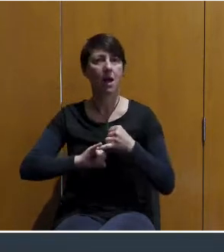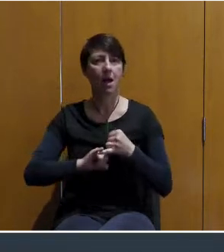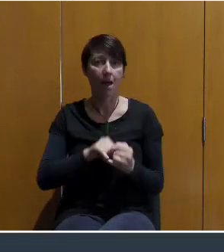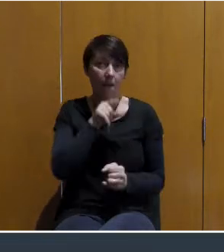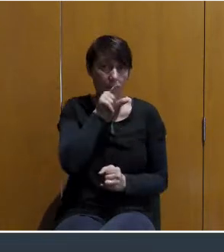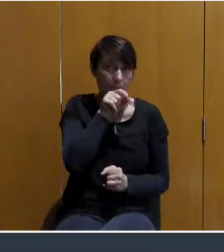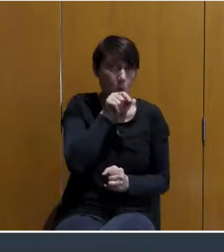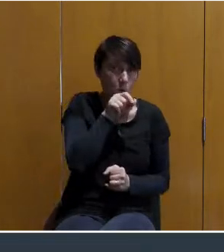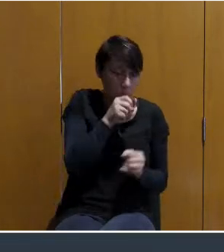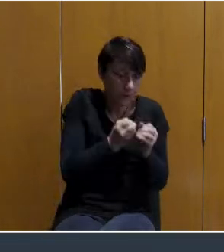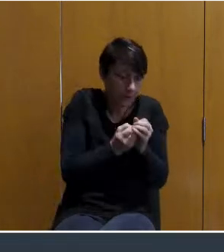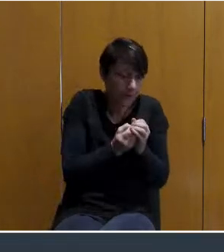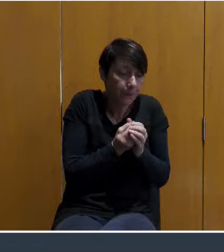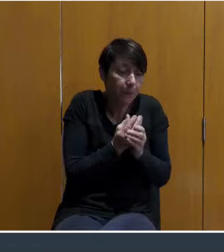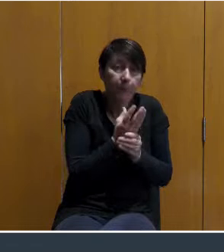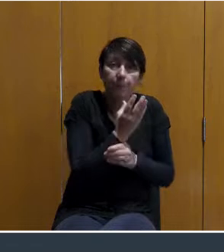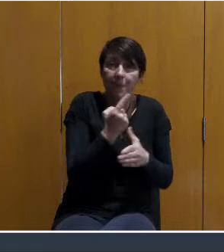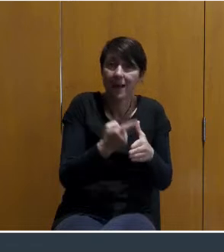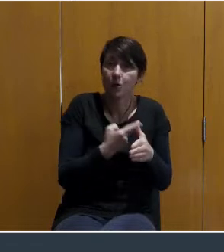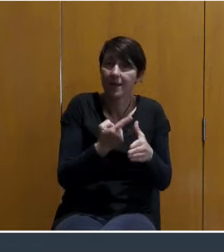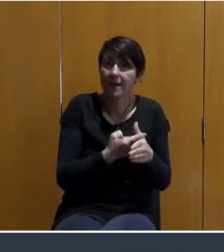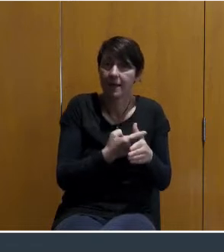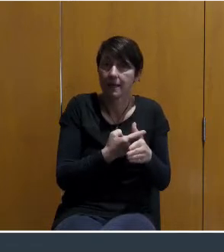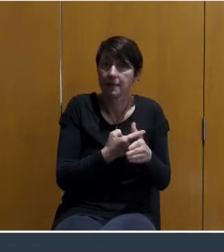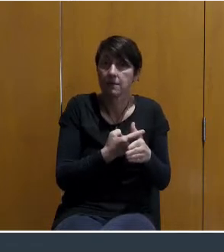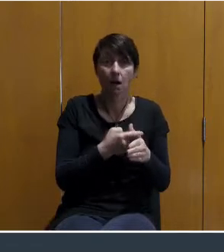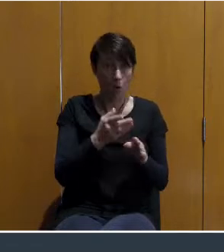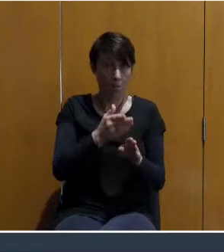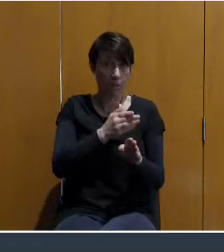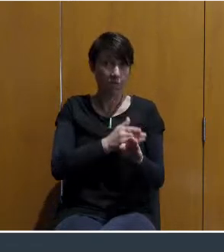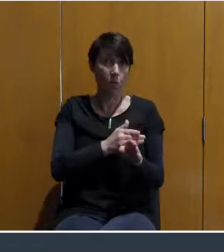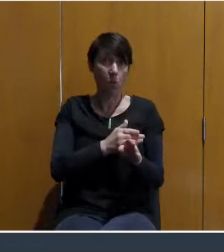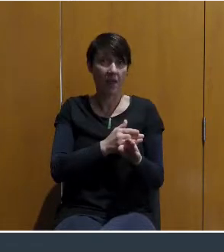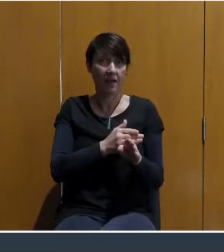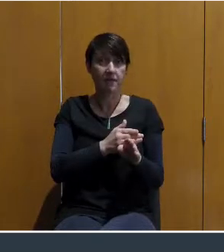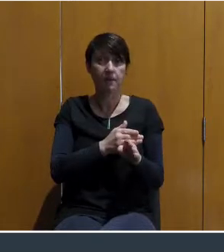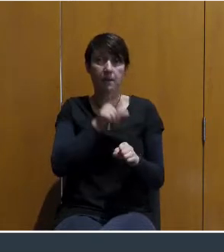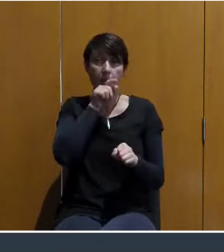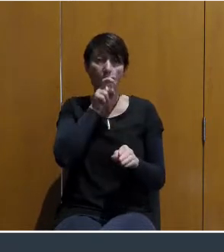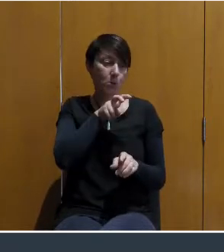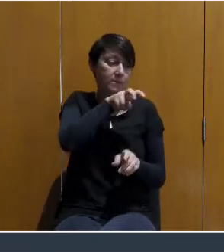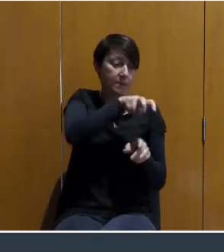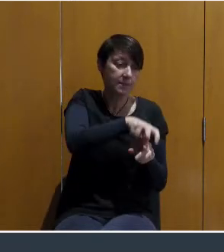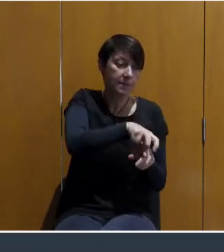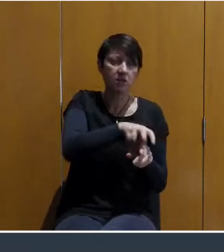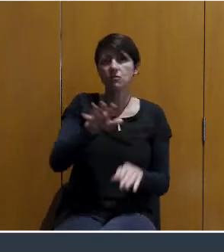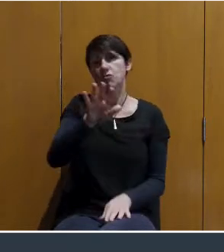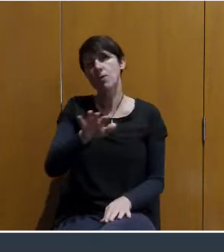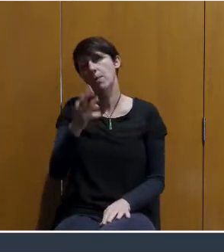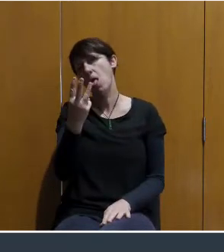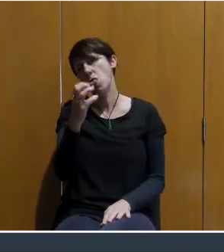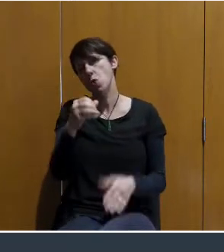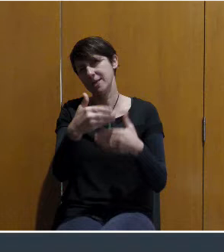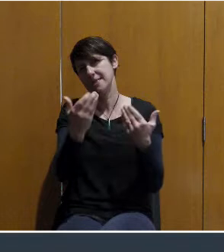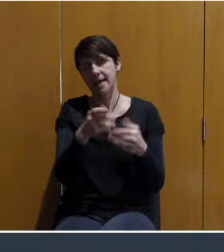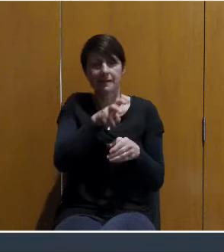full-time on that nest for around about 30 days. A man middle-aged man walked from